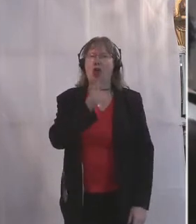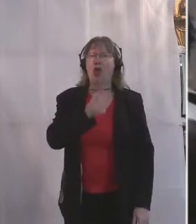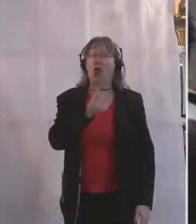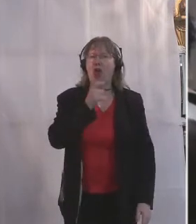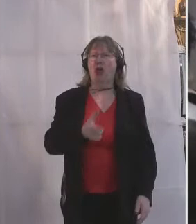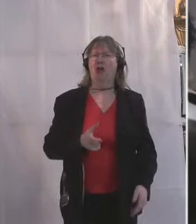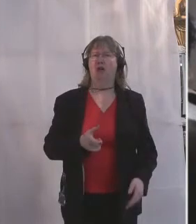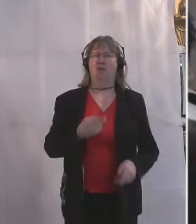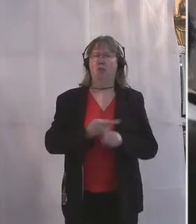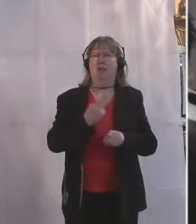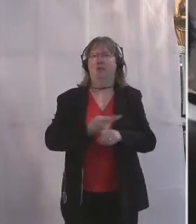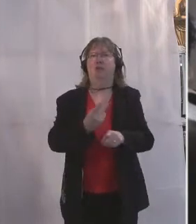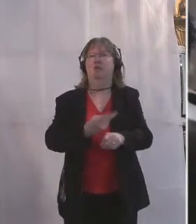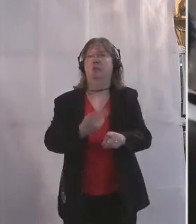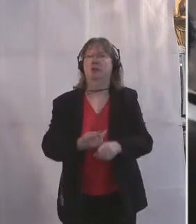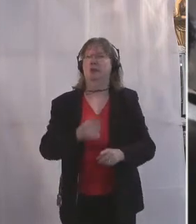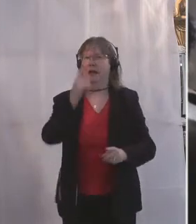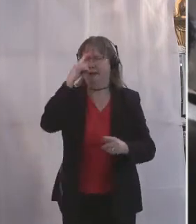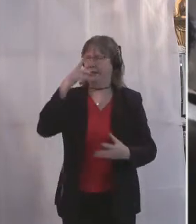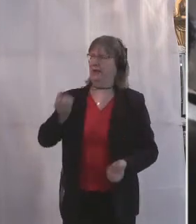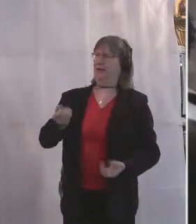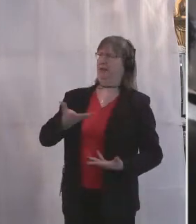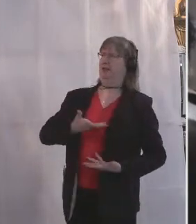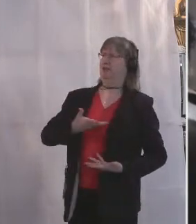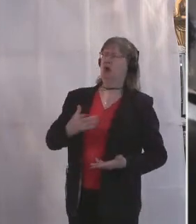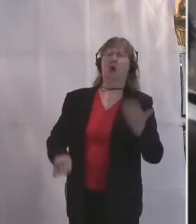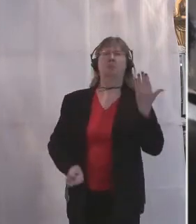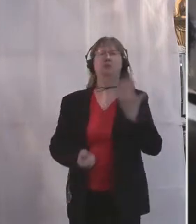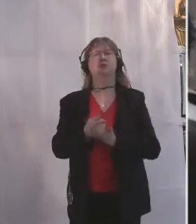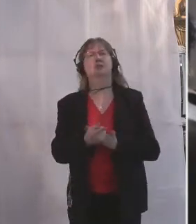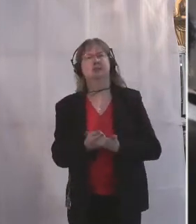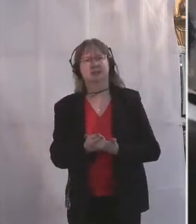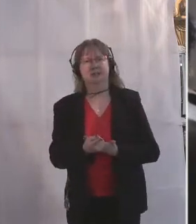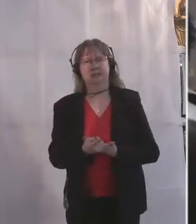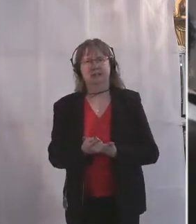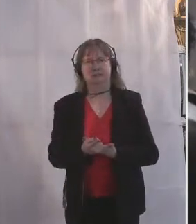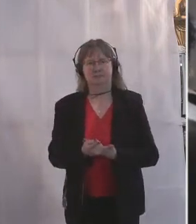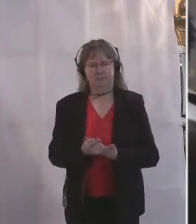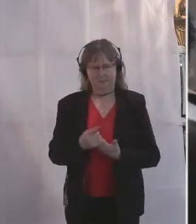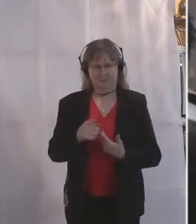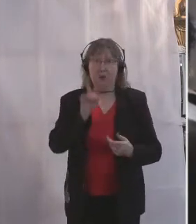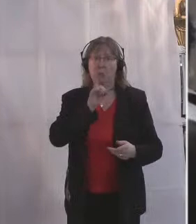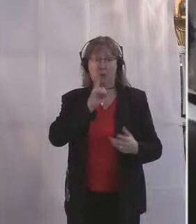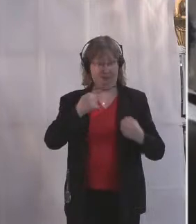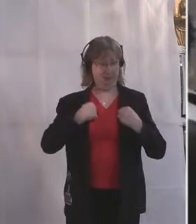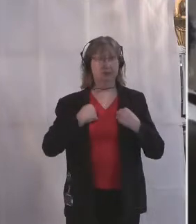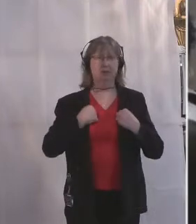collectively achieve. I think that's what it gives us, is that opportunity to maximise